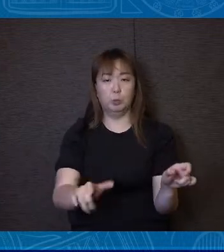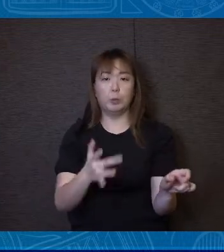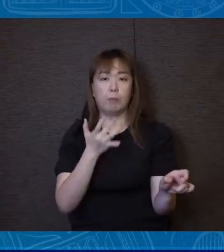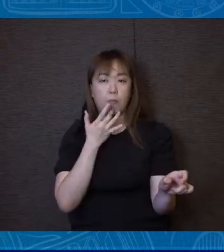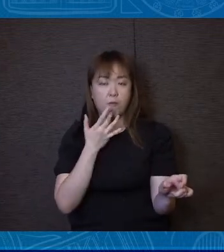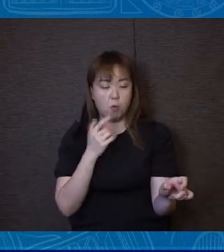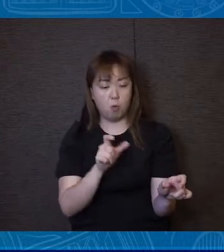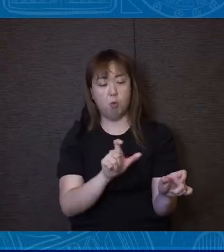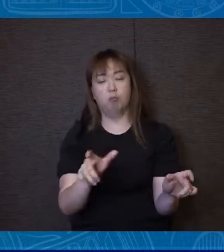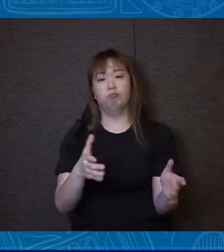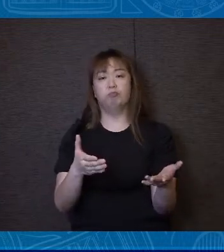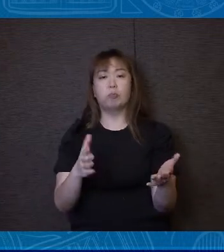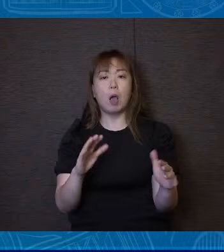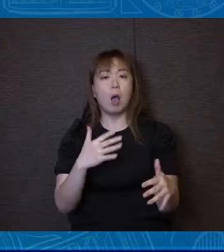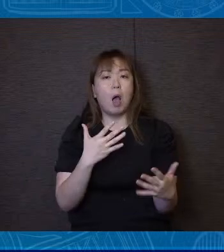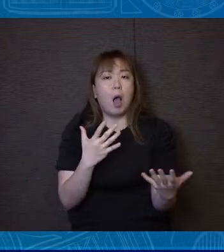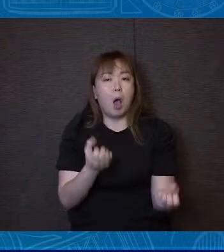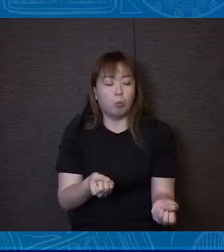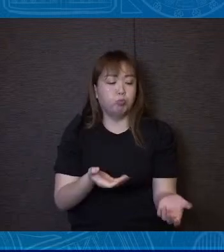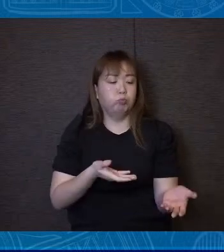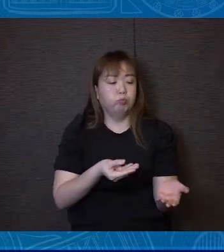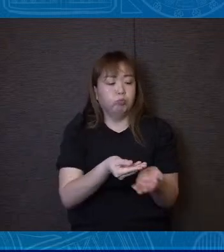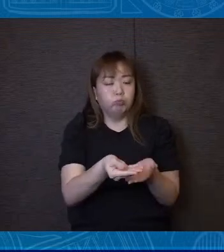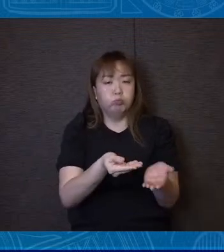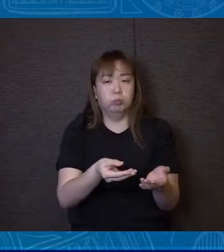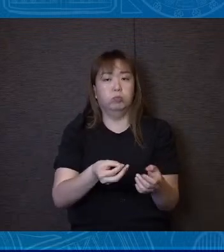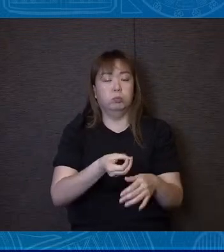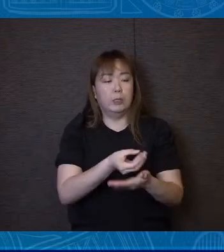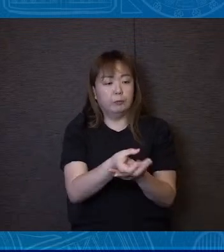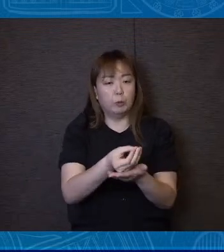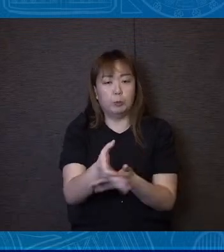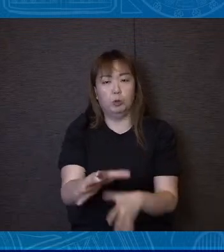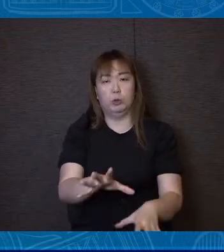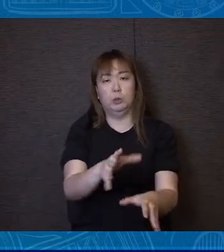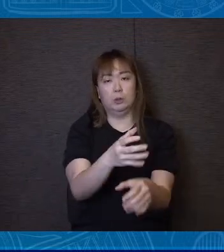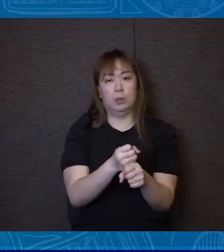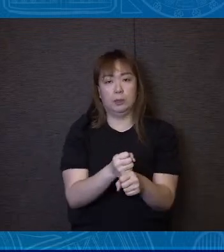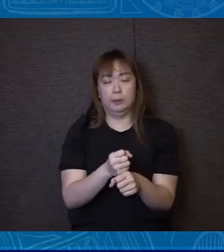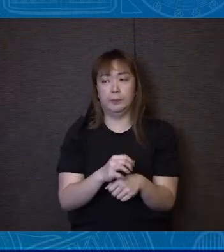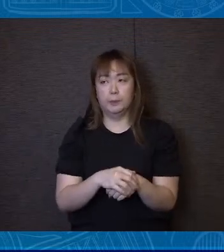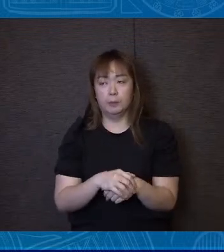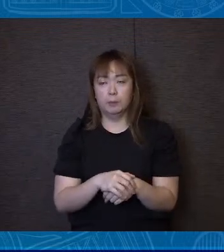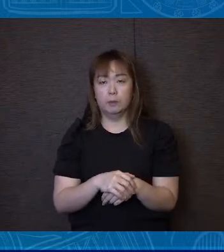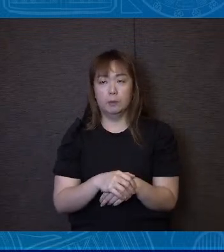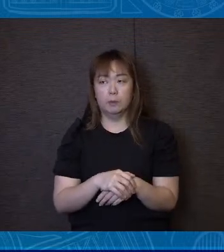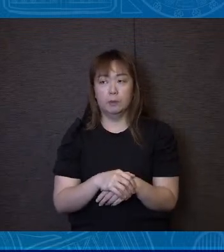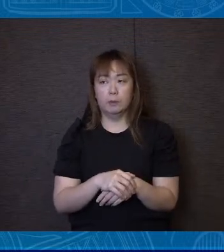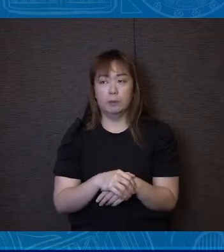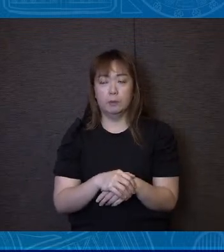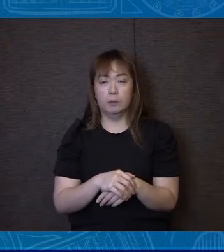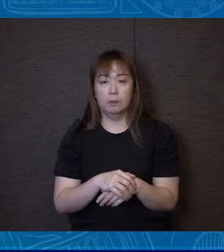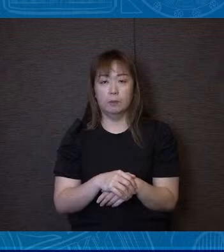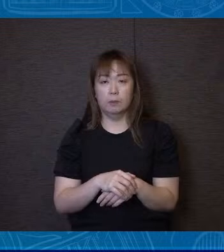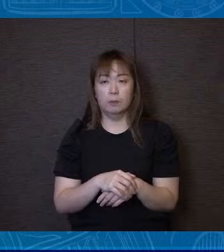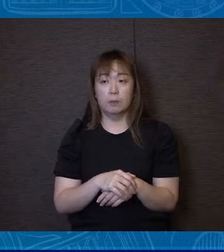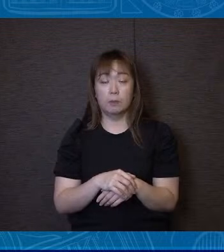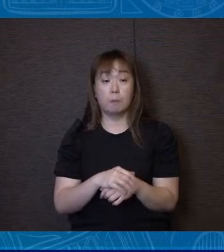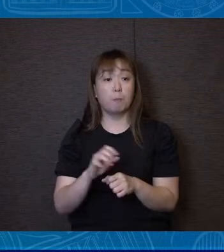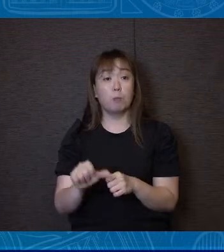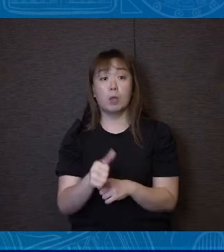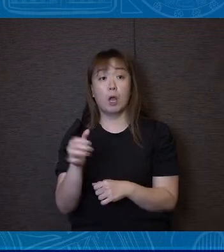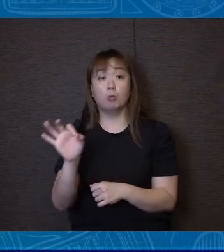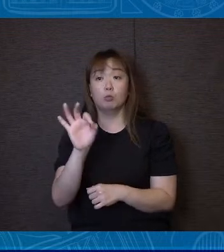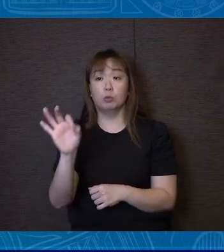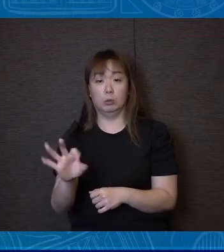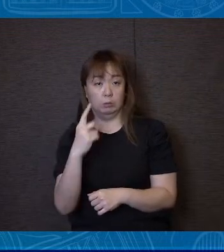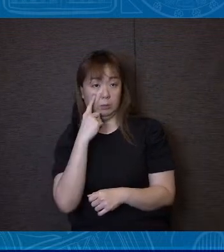preferences of channels, but also the way they want to receive messages is really is respected. That's very important. Are there any other questions? I